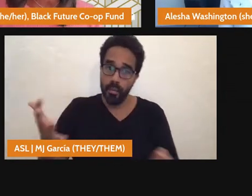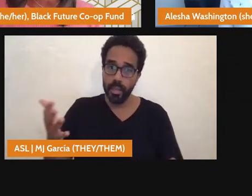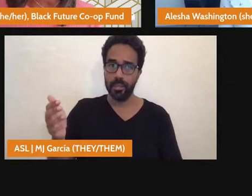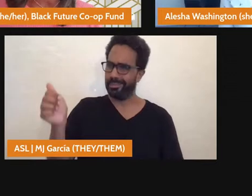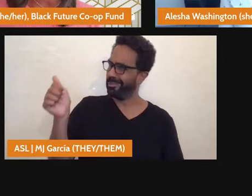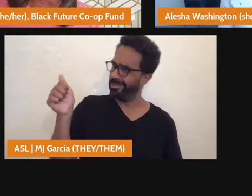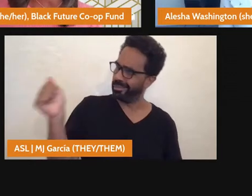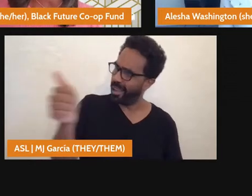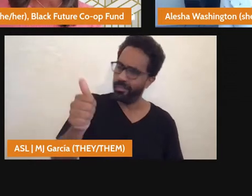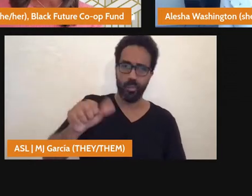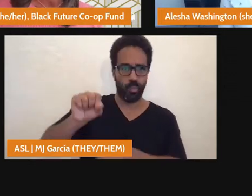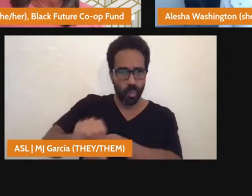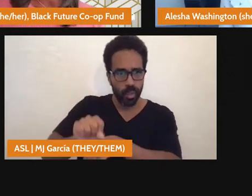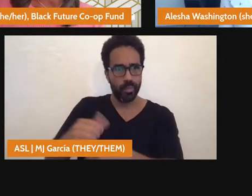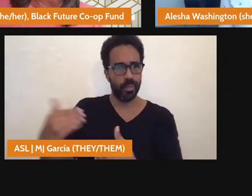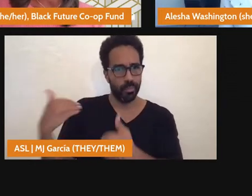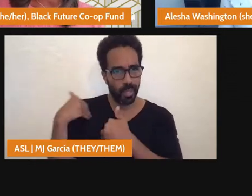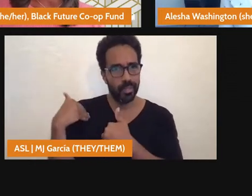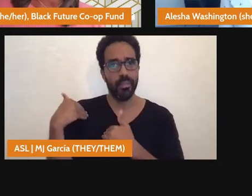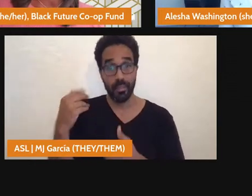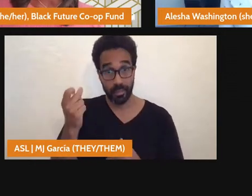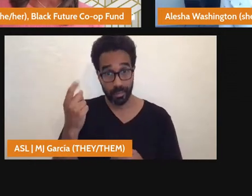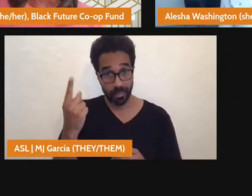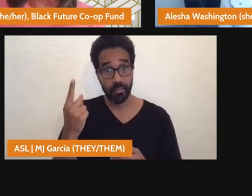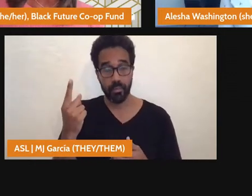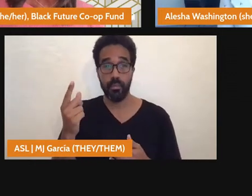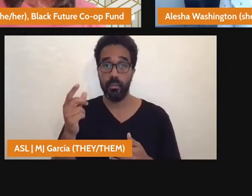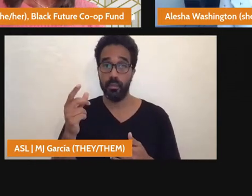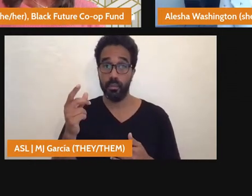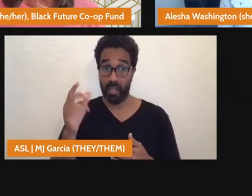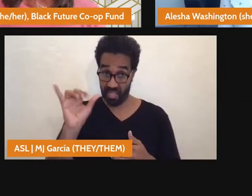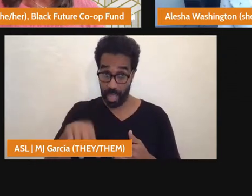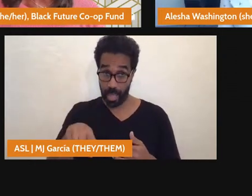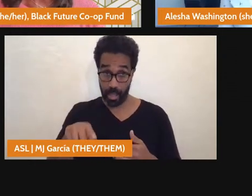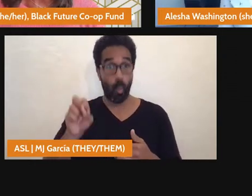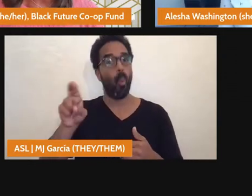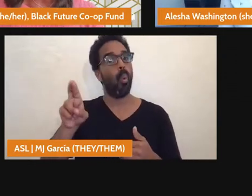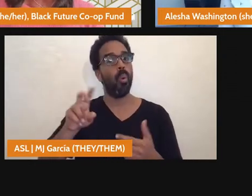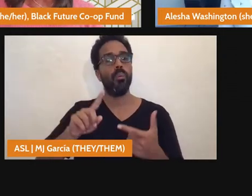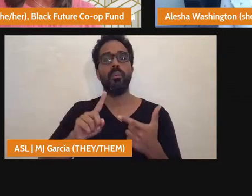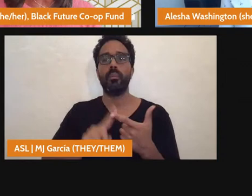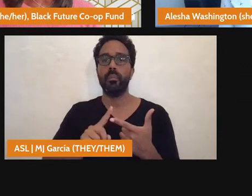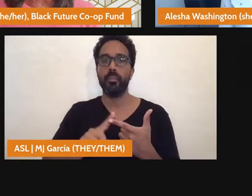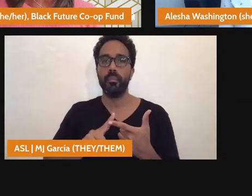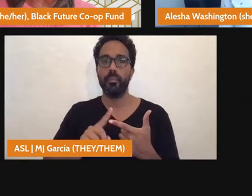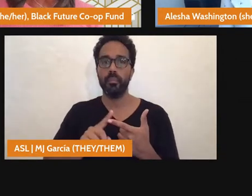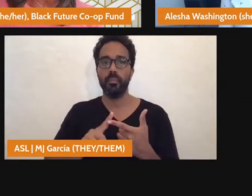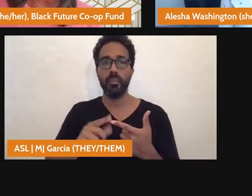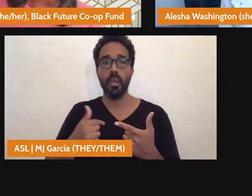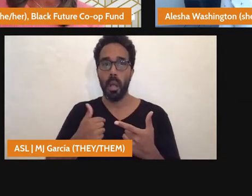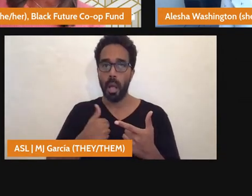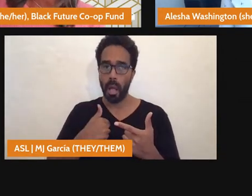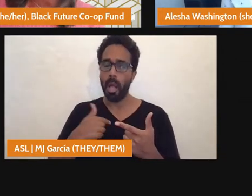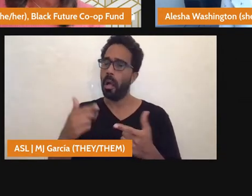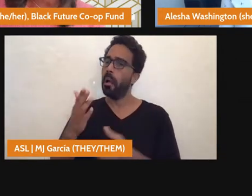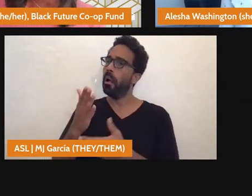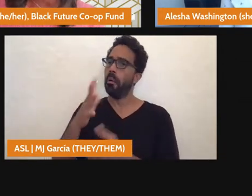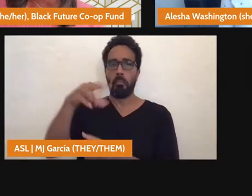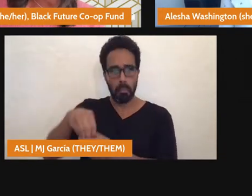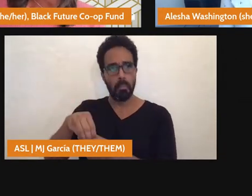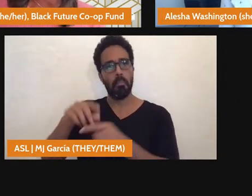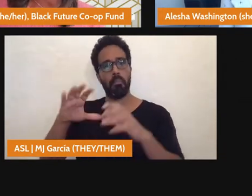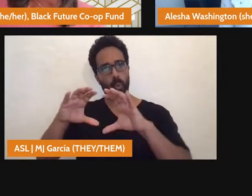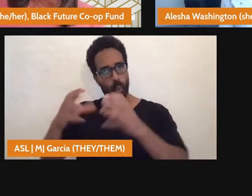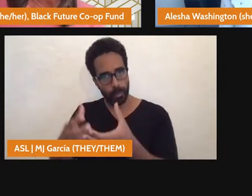and hold each other accountable, or whether it is to play a role as a team player to give some input on